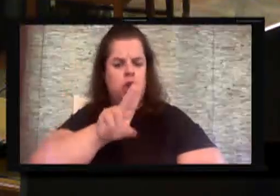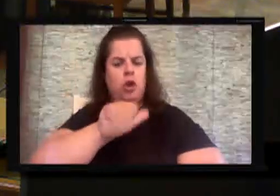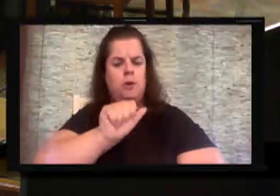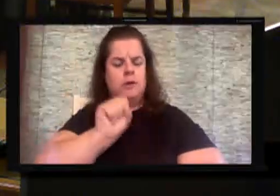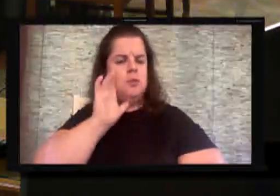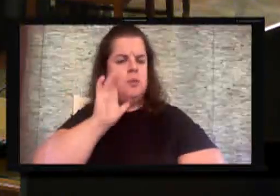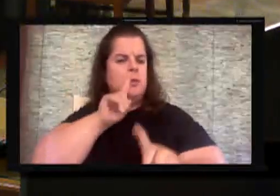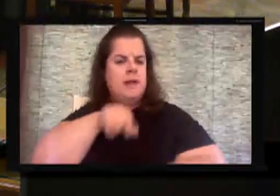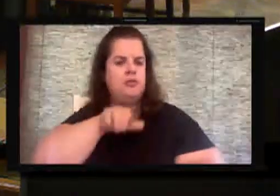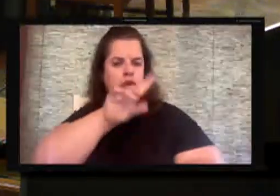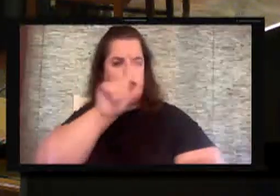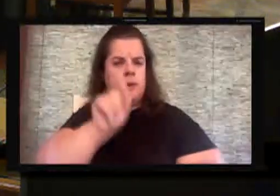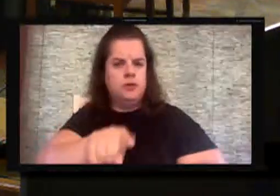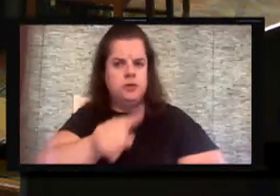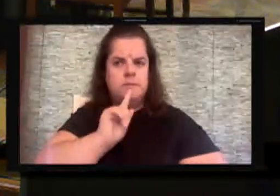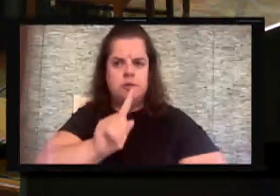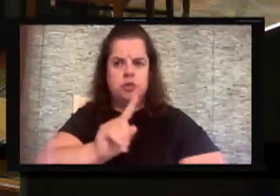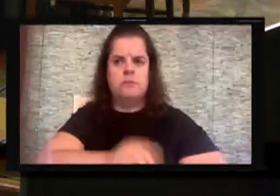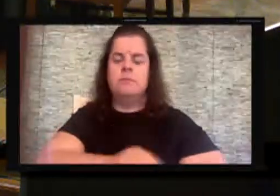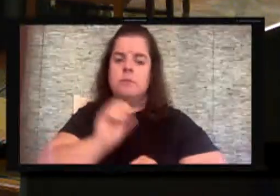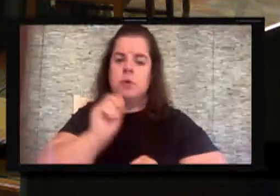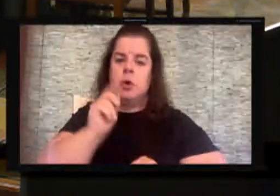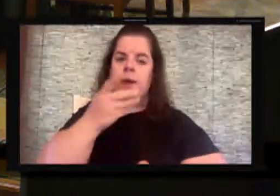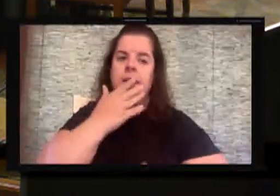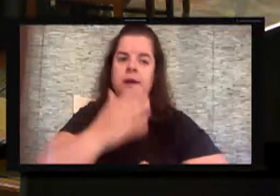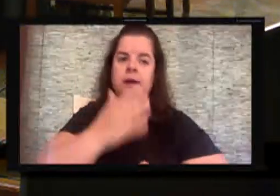question for you. Thank you. Any further discussion?